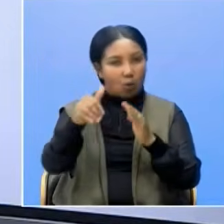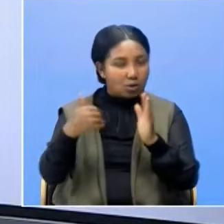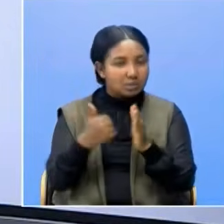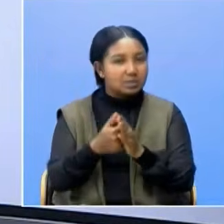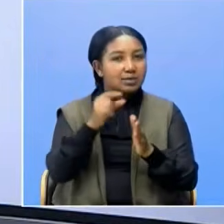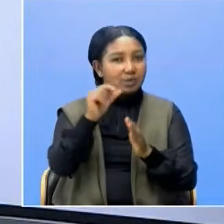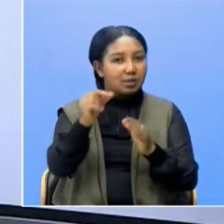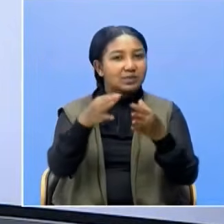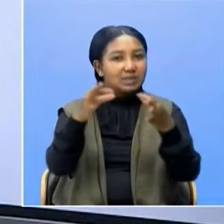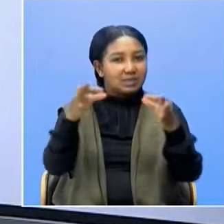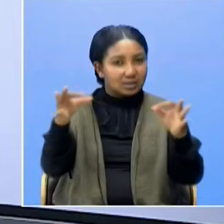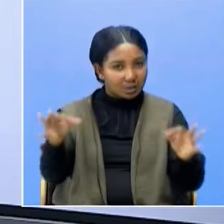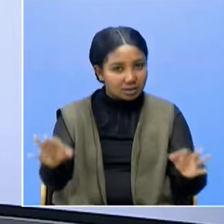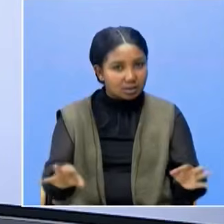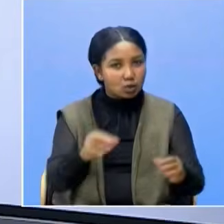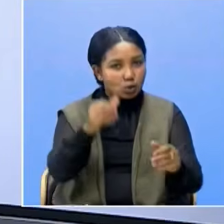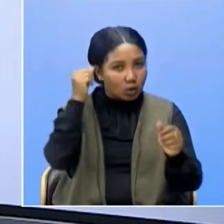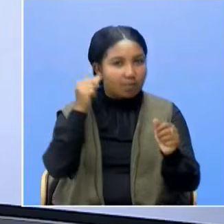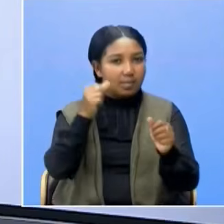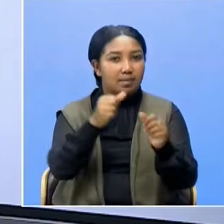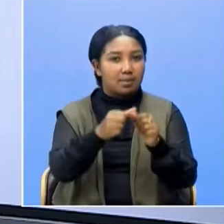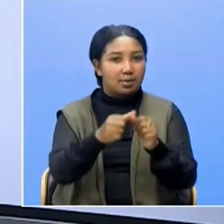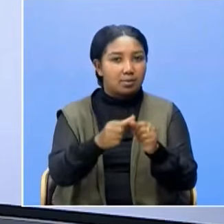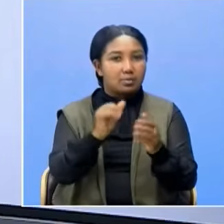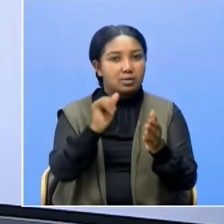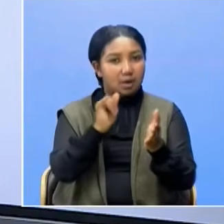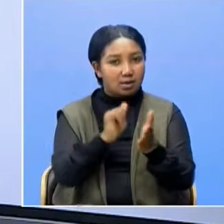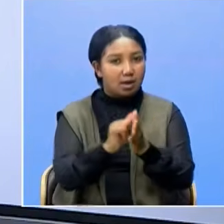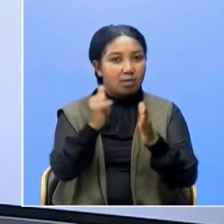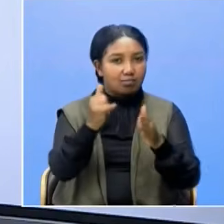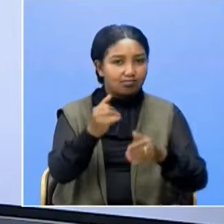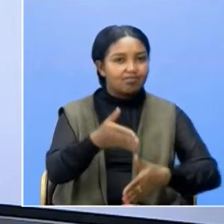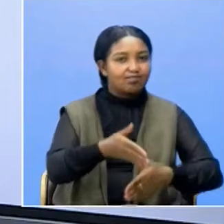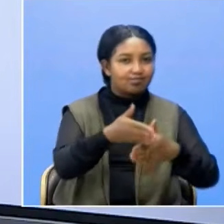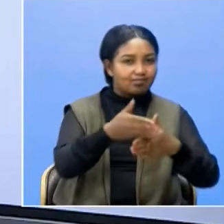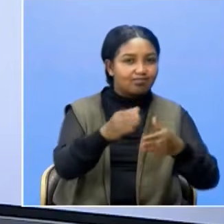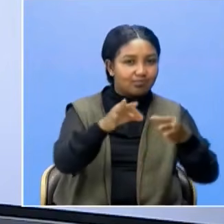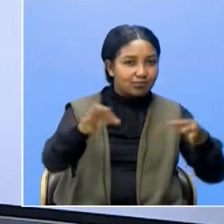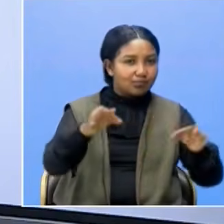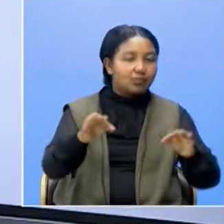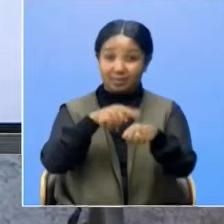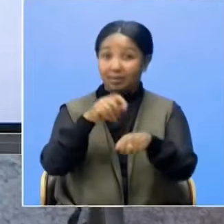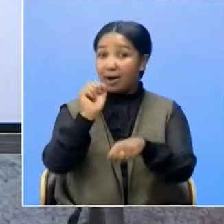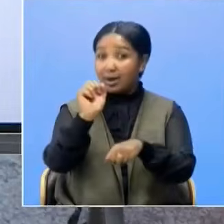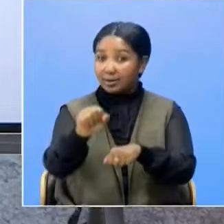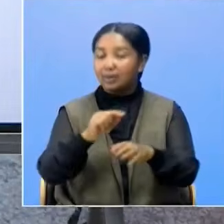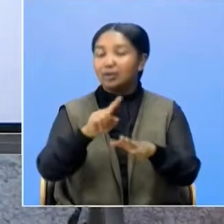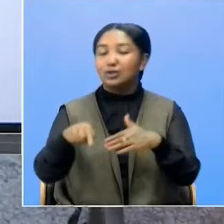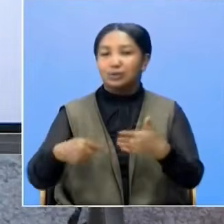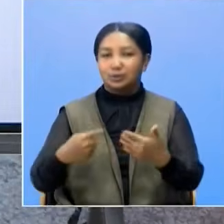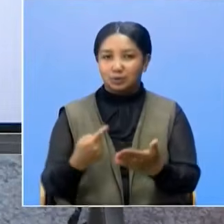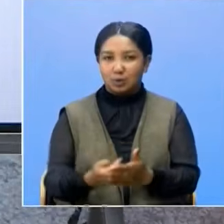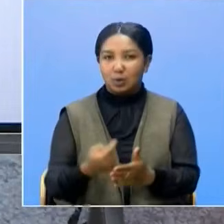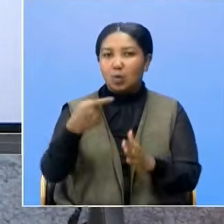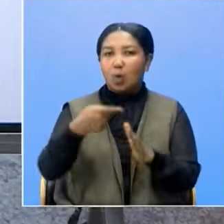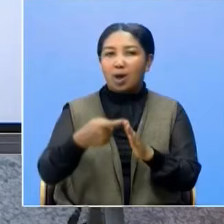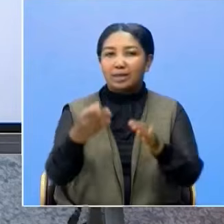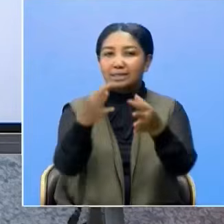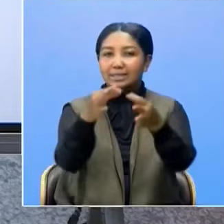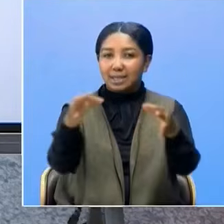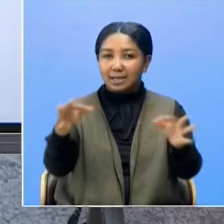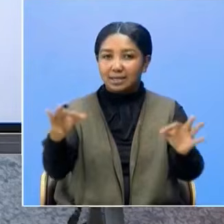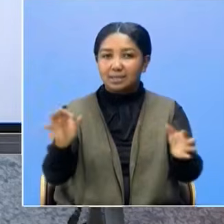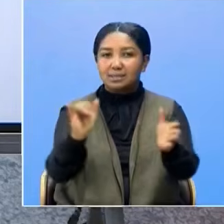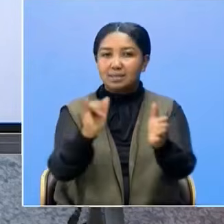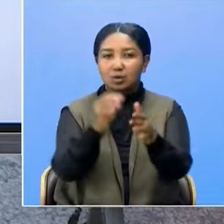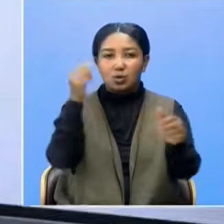of the sentences that you remember that are constructed with the present perfect. So, what are the sentences